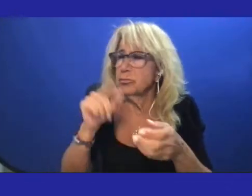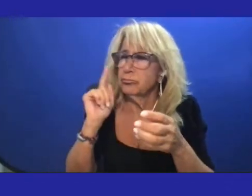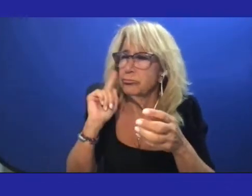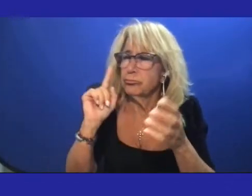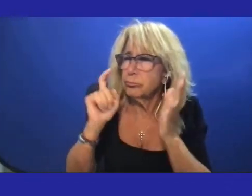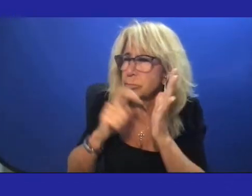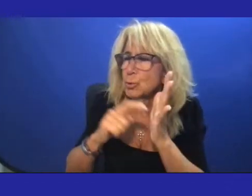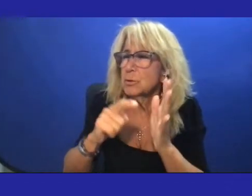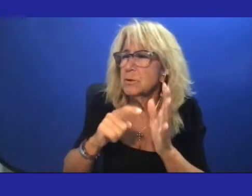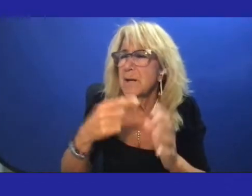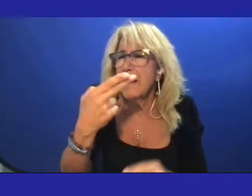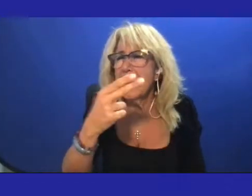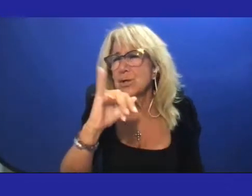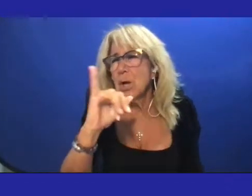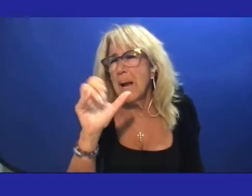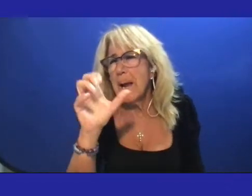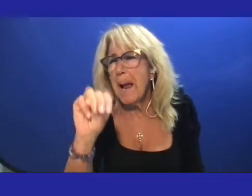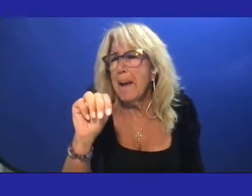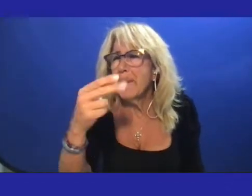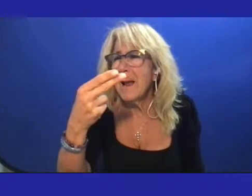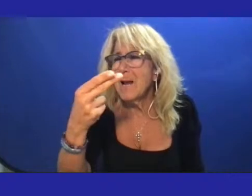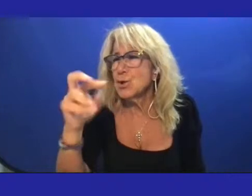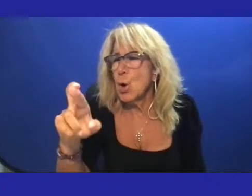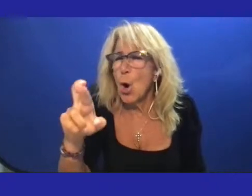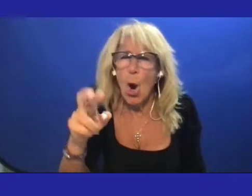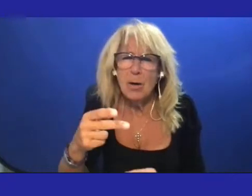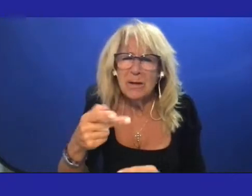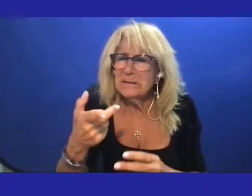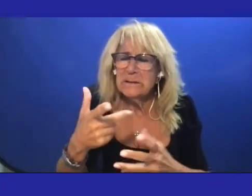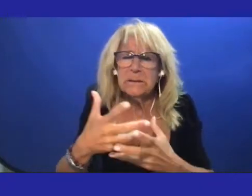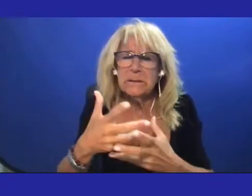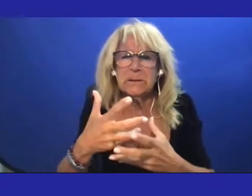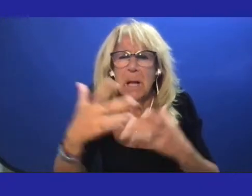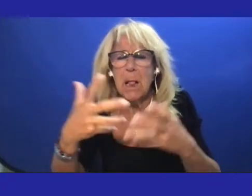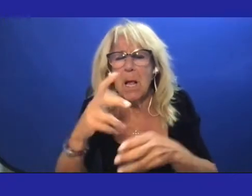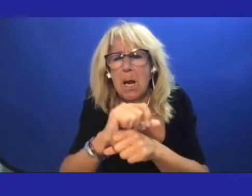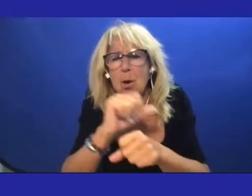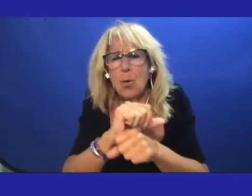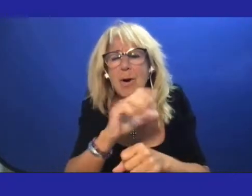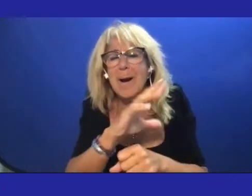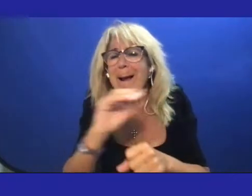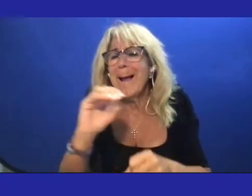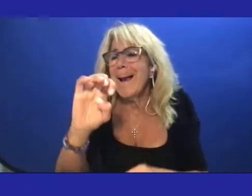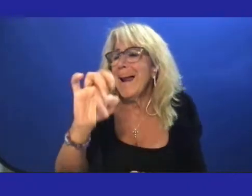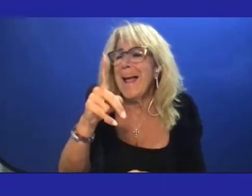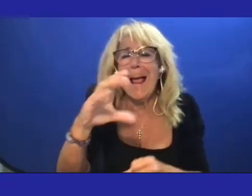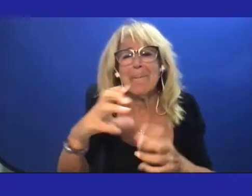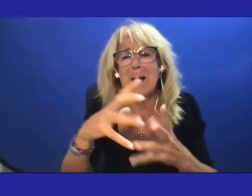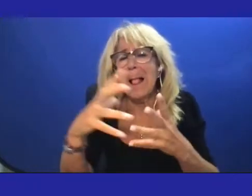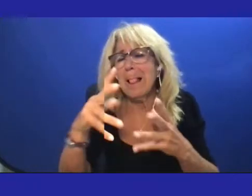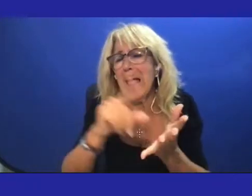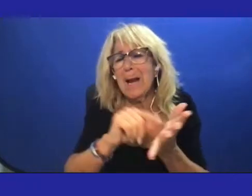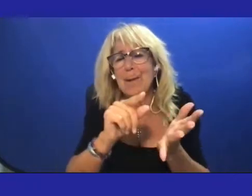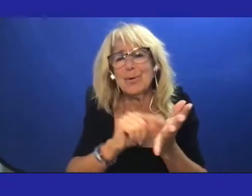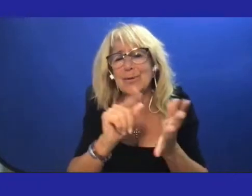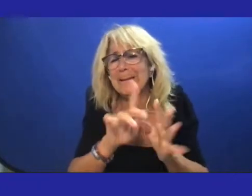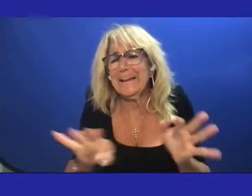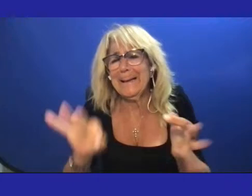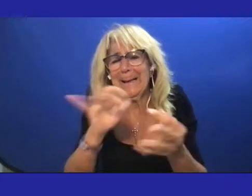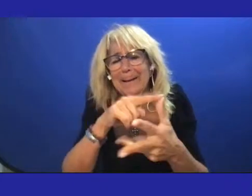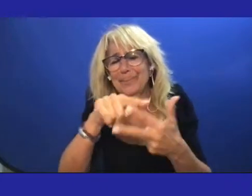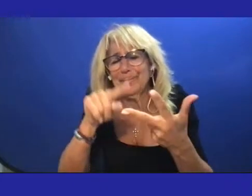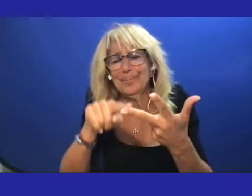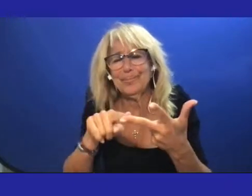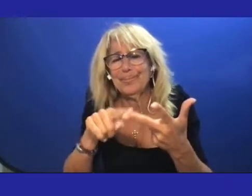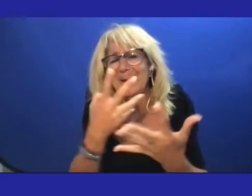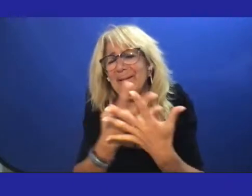another is HR, and we know that even in EPIC, we do a lot of printing from EPIC, and so that's a key area for us to focus on.